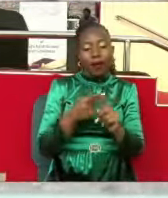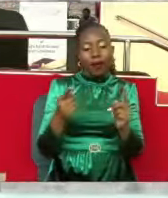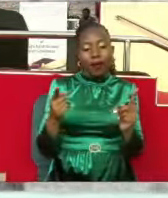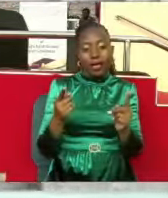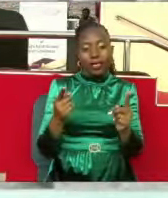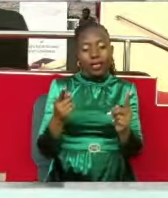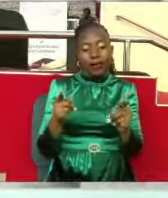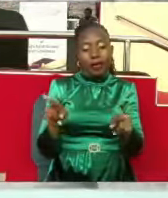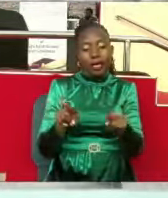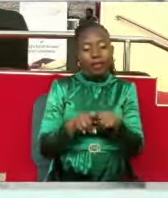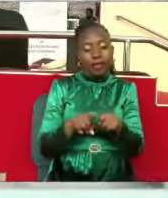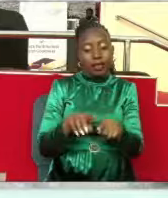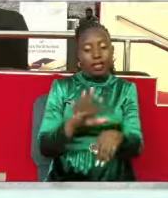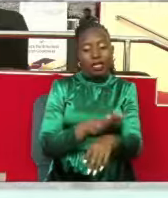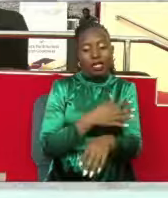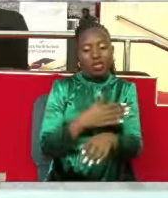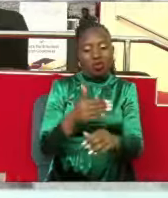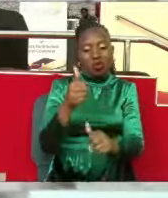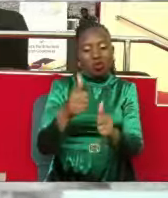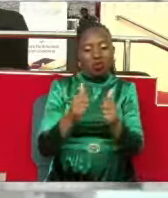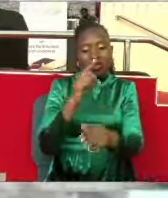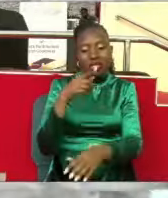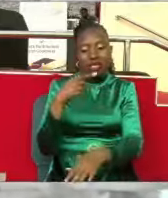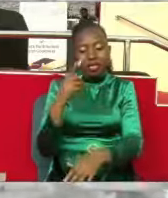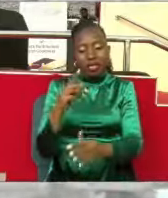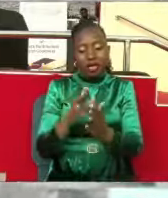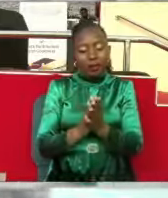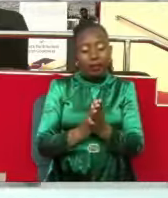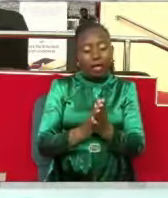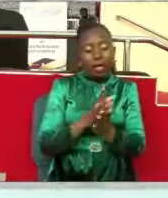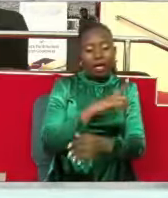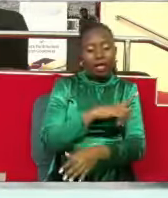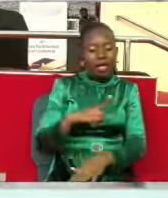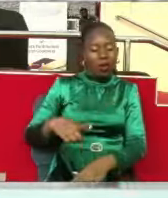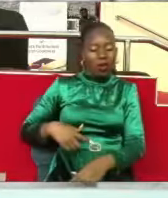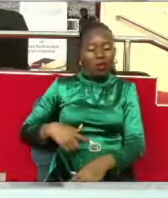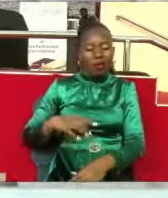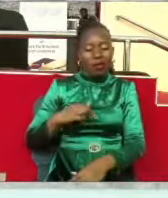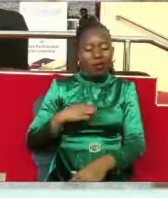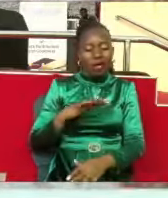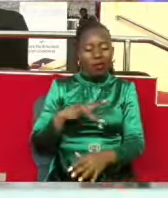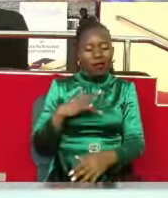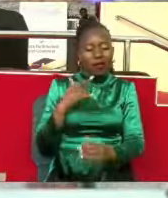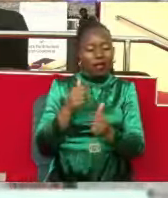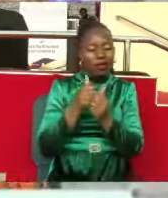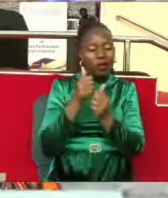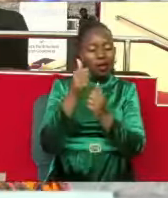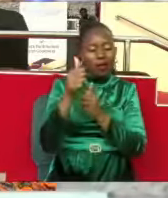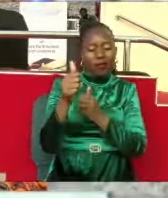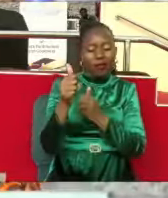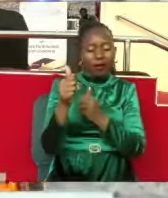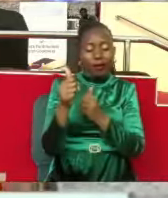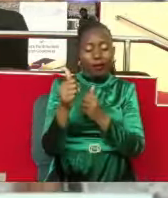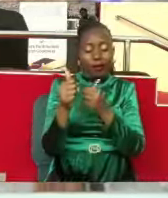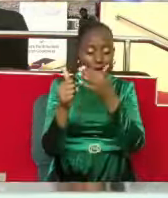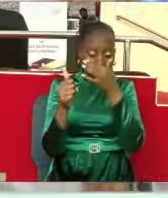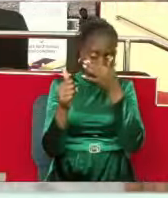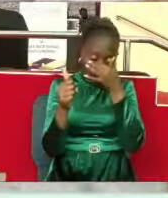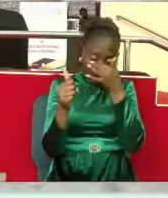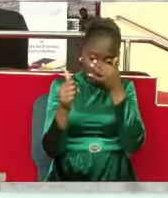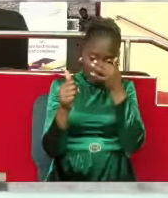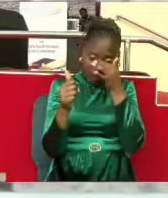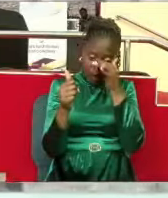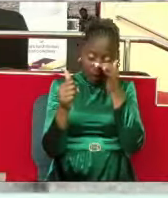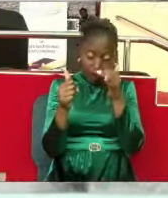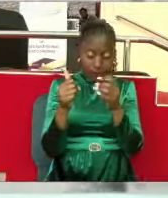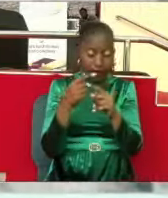Moen alipoimba akasema, Lord, you seem so far away. A million miles or more it feels